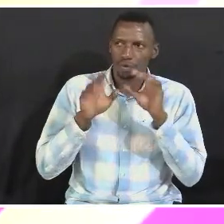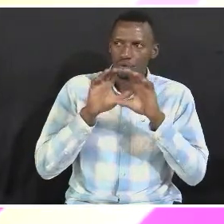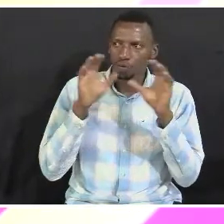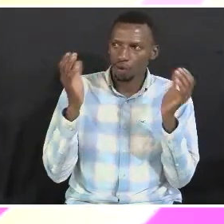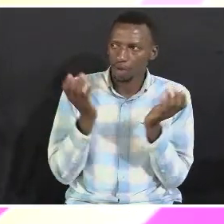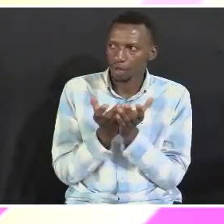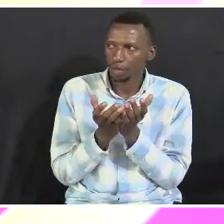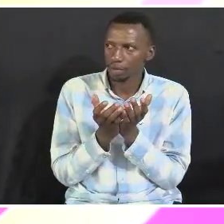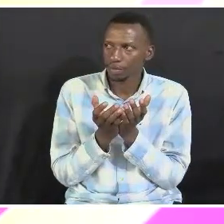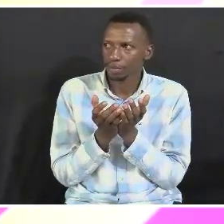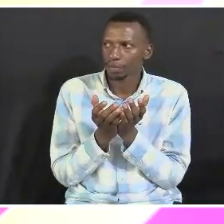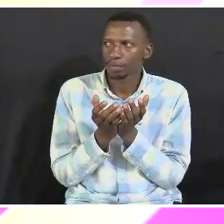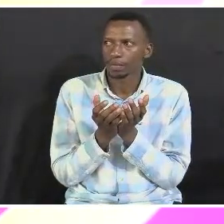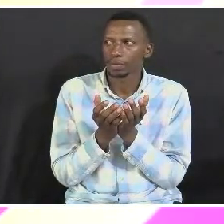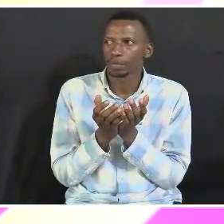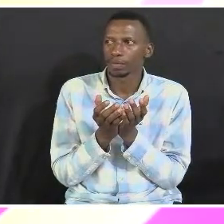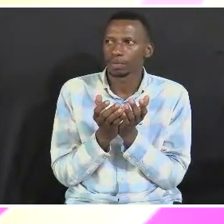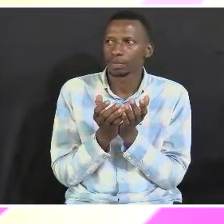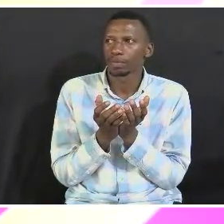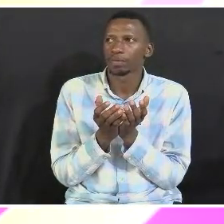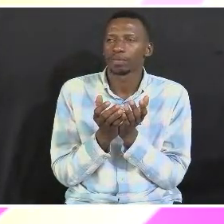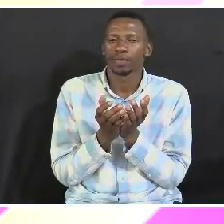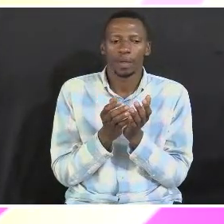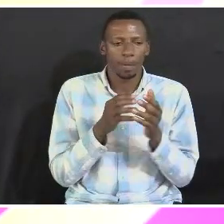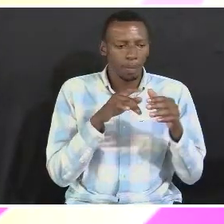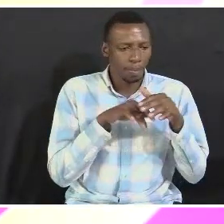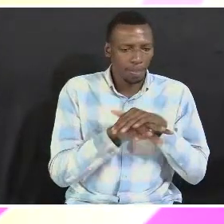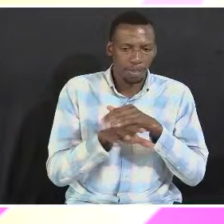permeated into every fiber of society.